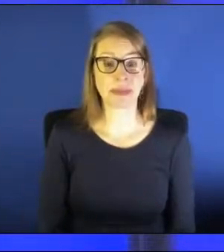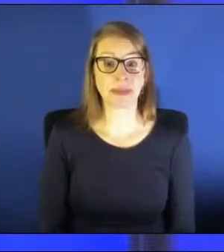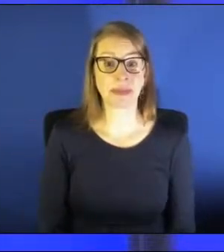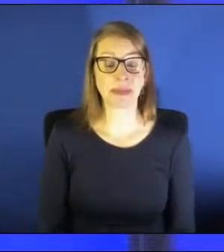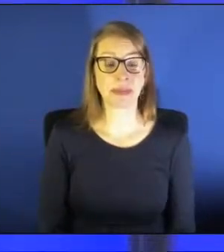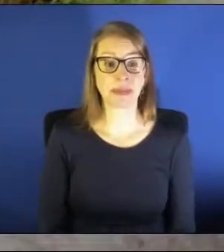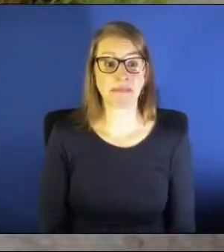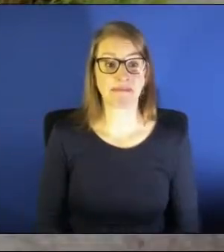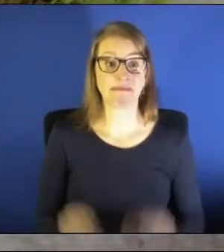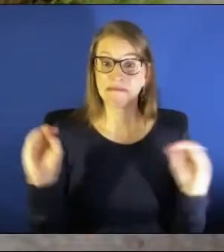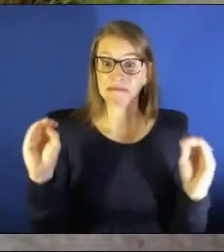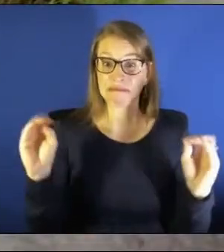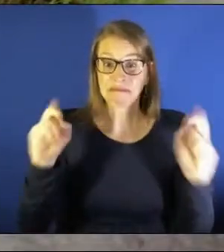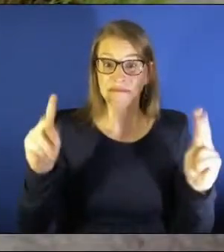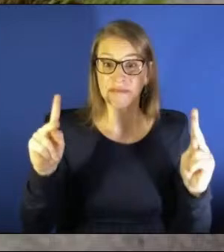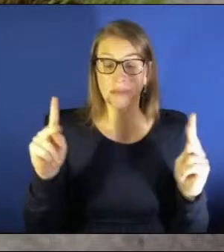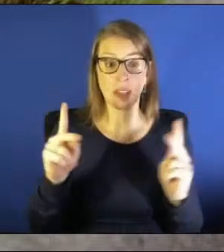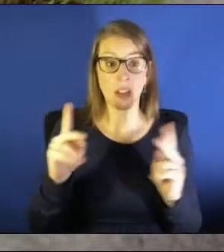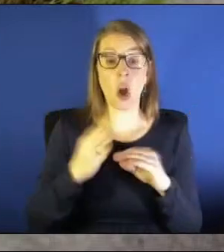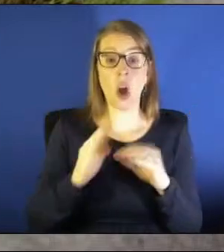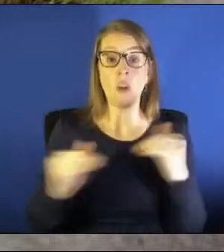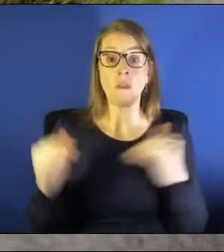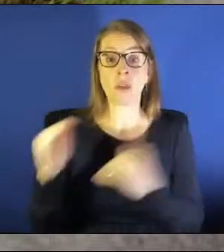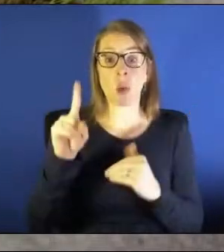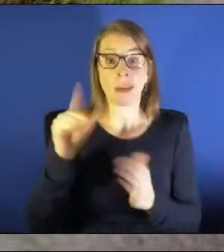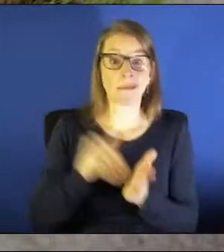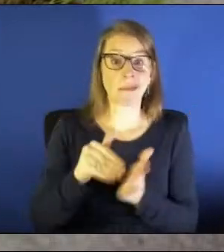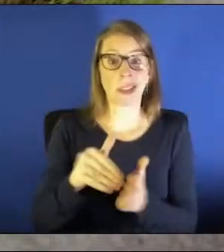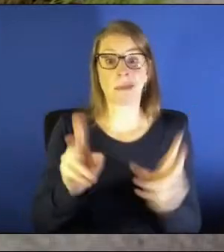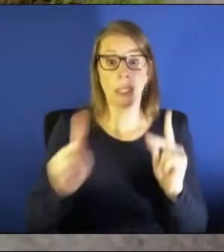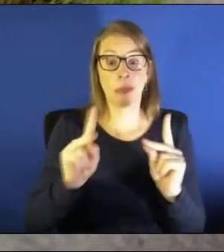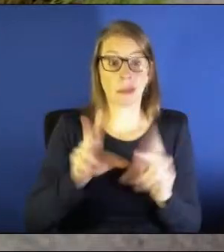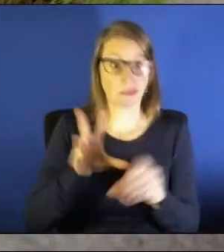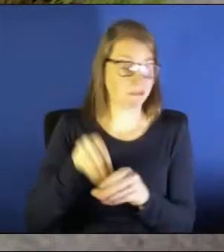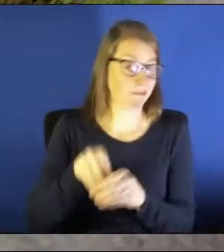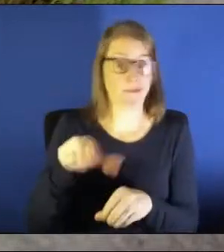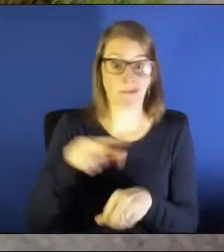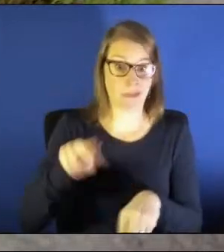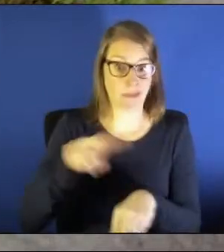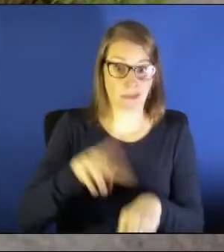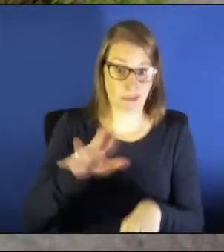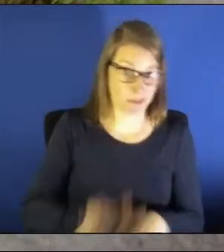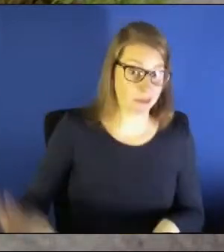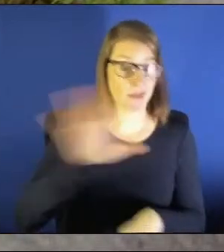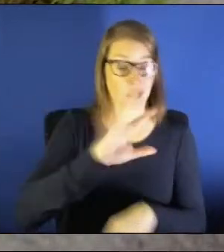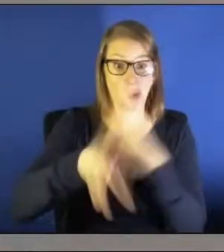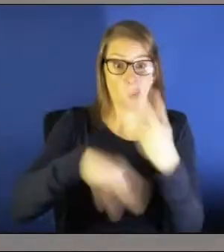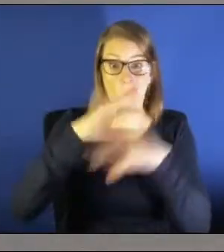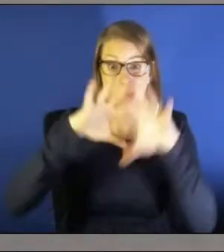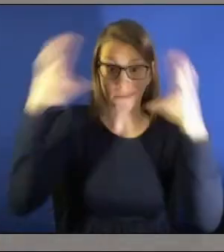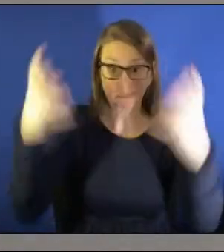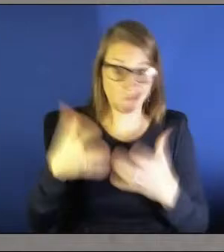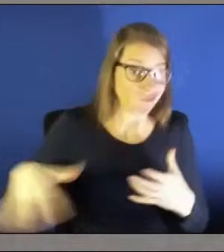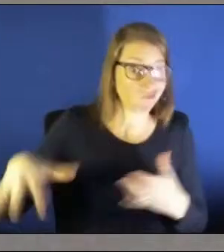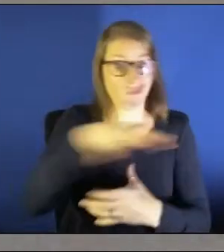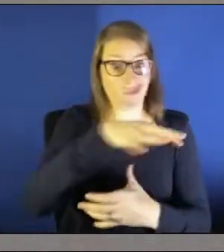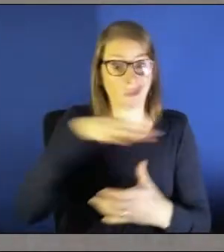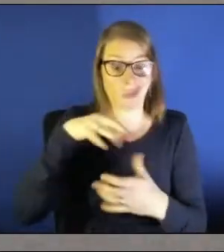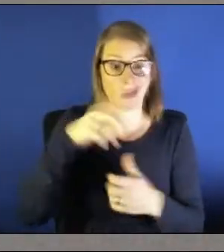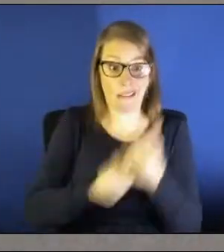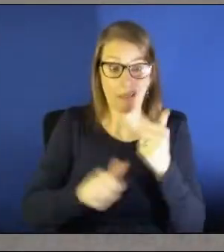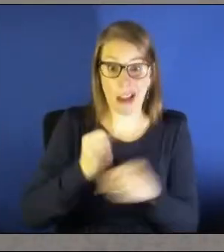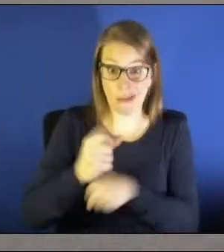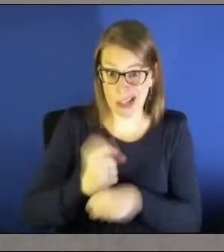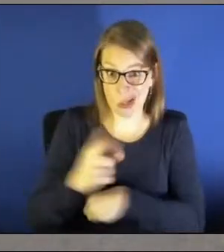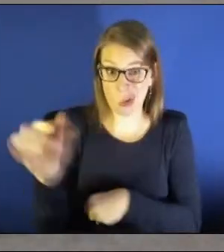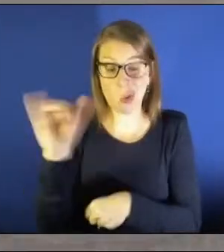All right. Well, more than 1 million people nationwide take part in marathons worldwide every year. And they have good reason to. Research says